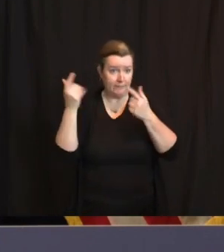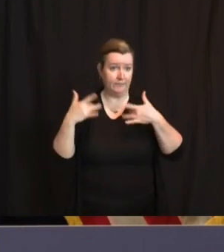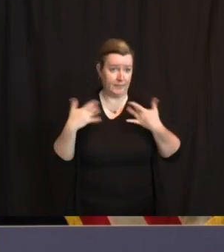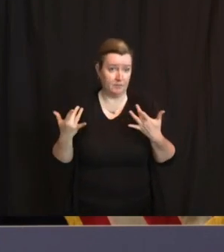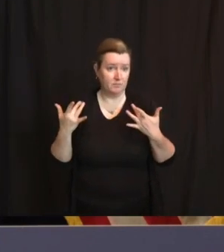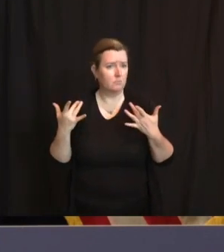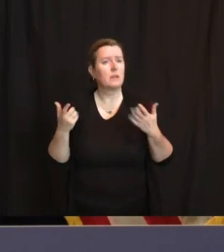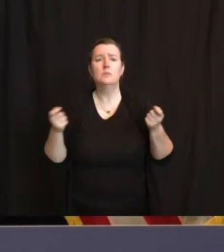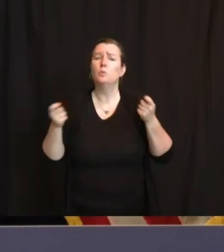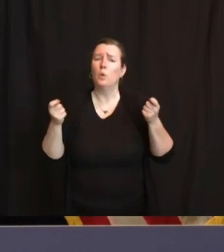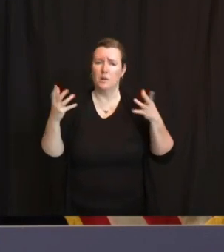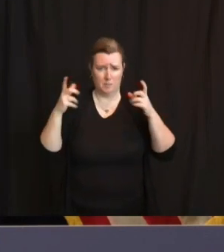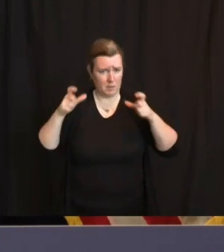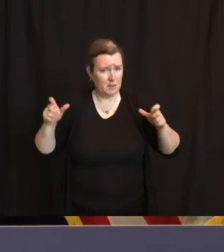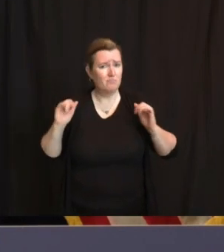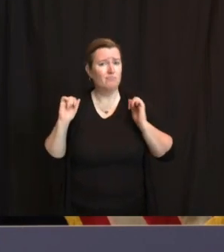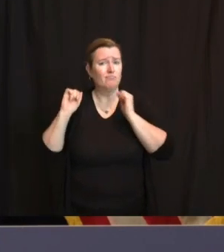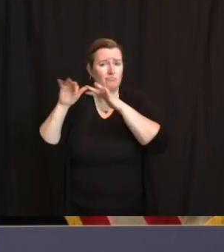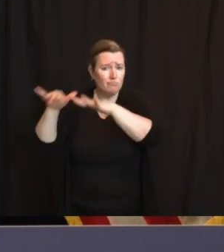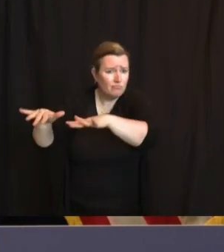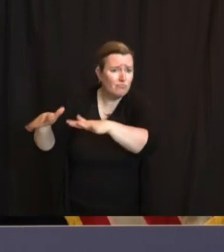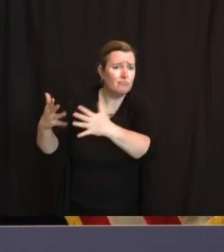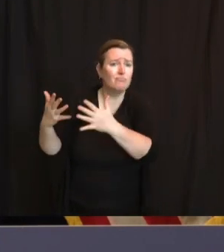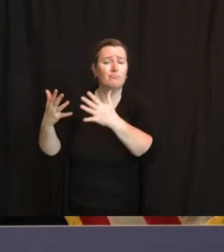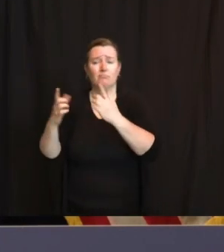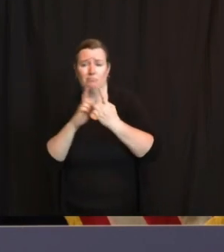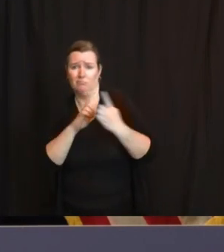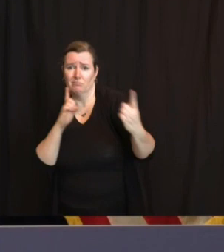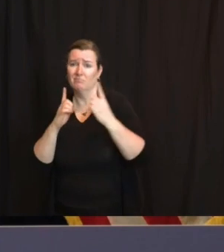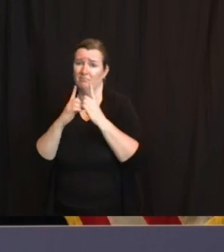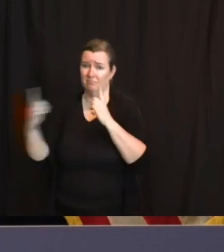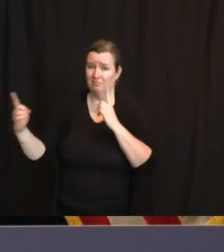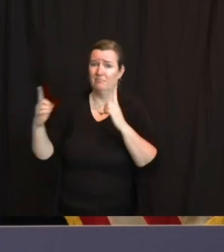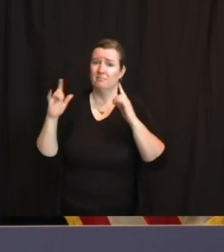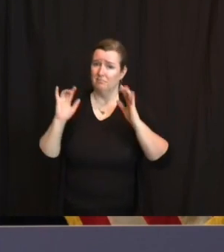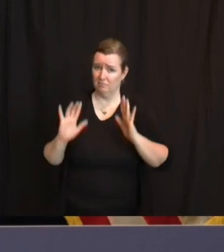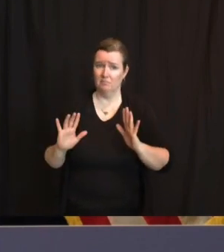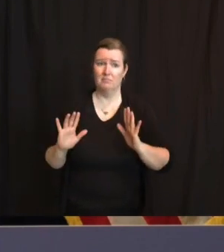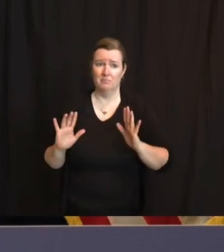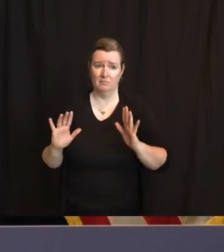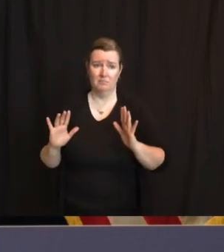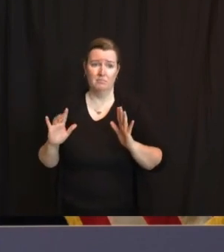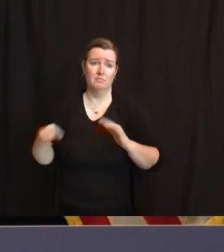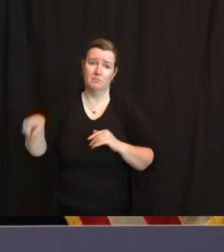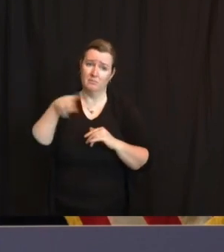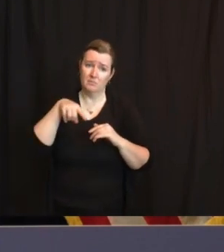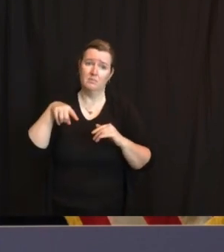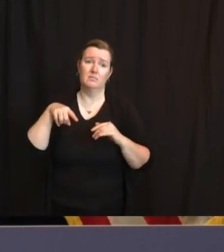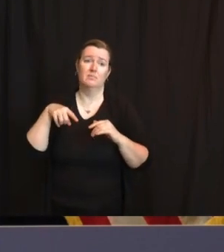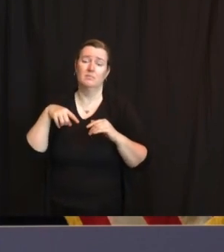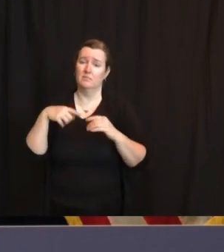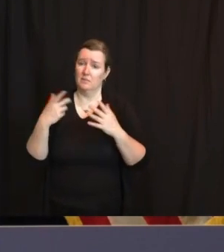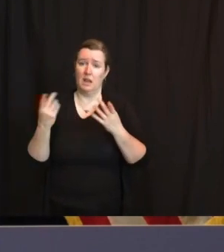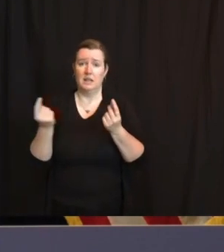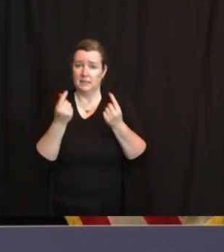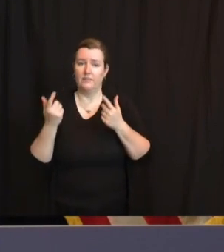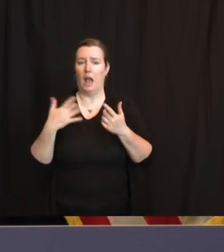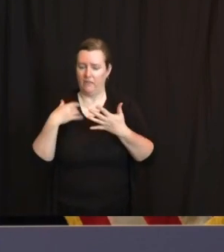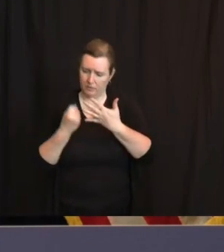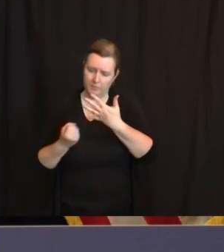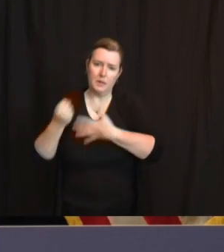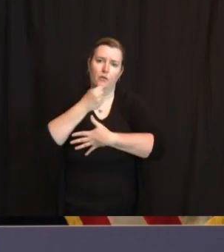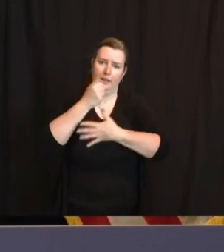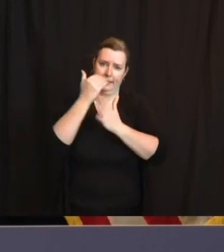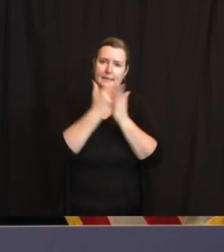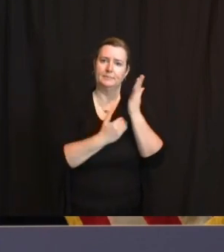and social distancing, you should assume those are high on our list of considerations. And again, the most important, holy